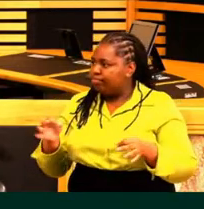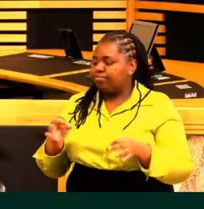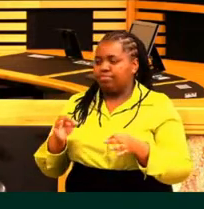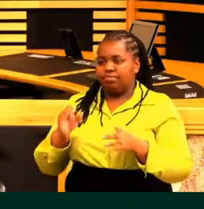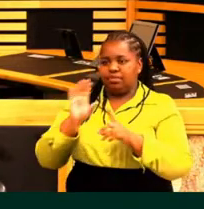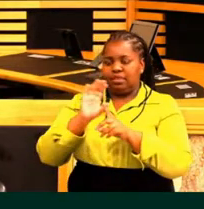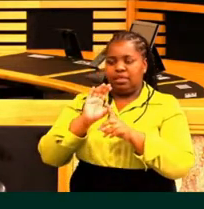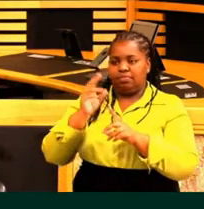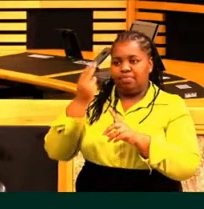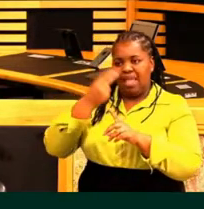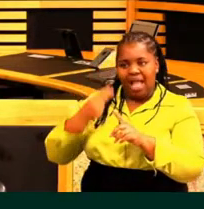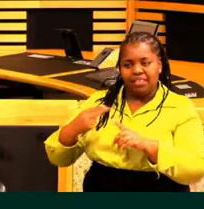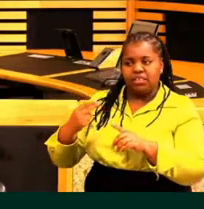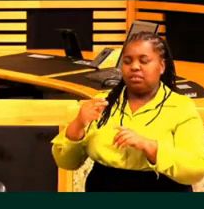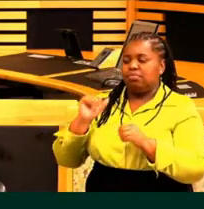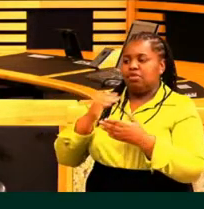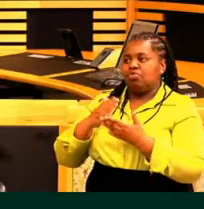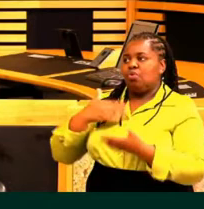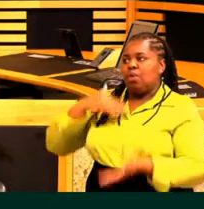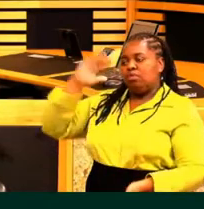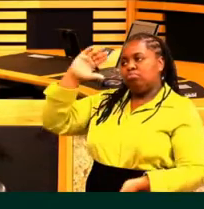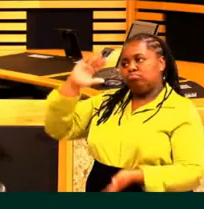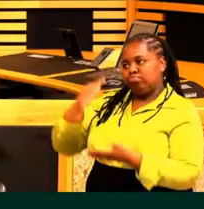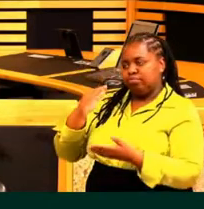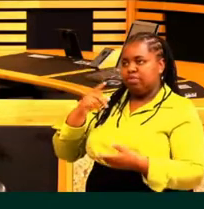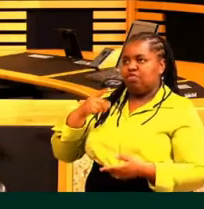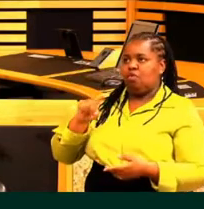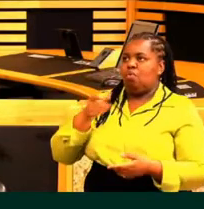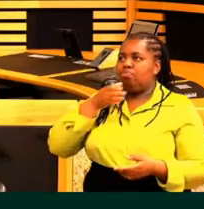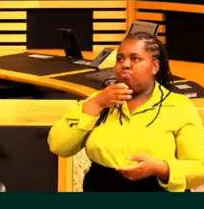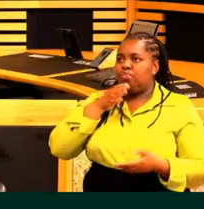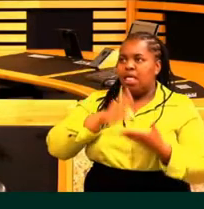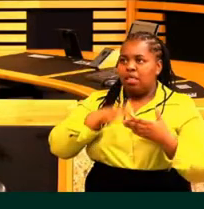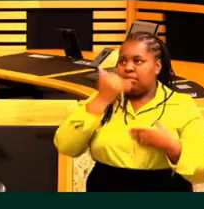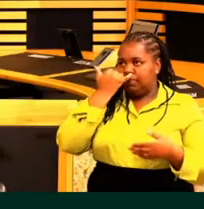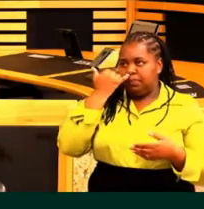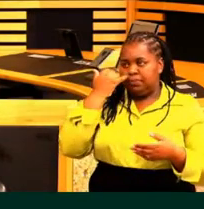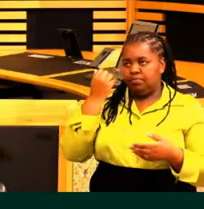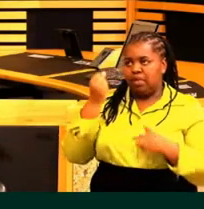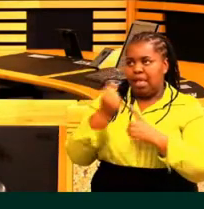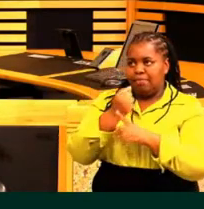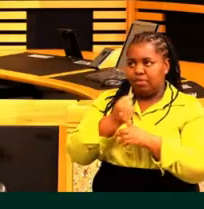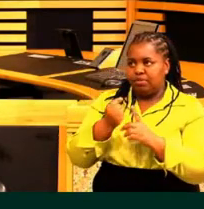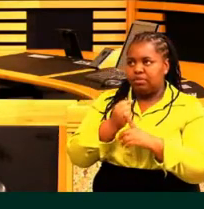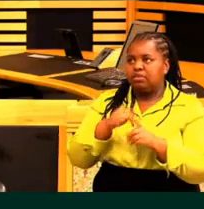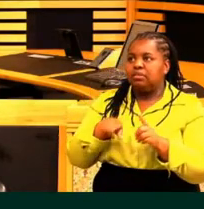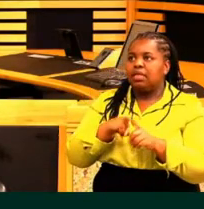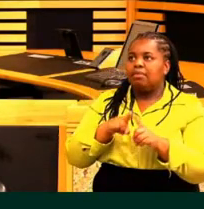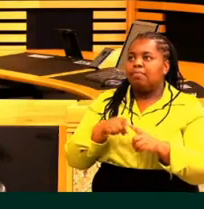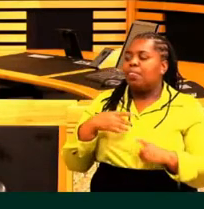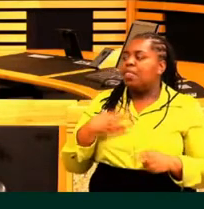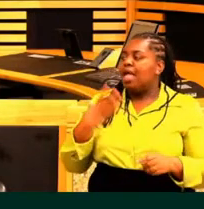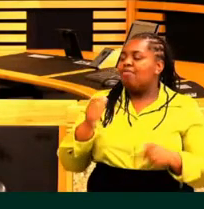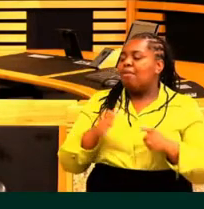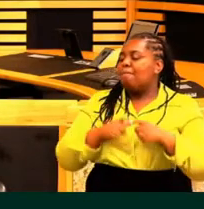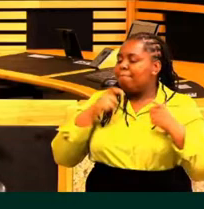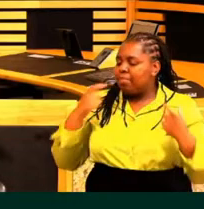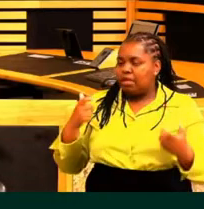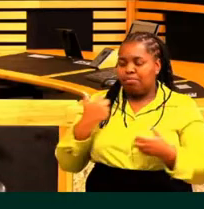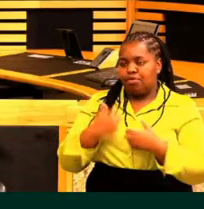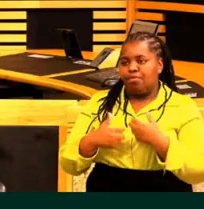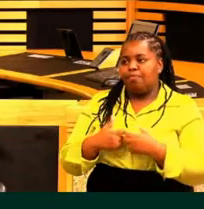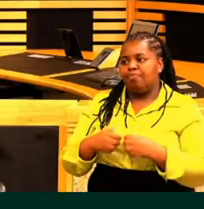reduce the appeal of substance abuse also Premiere we have a very huge problem of